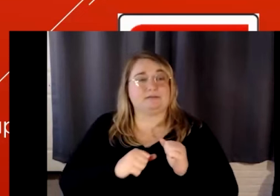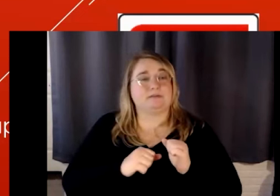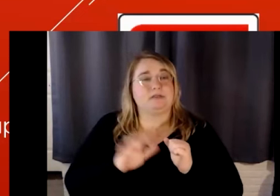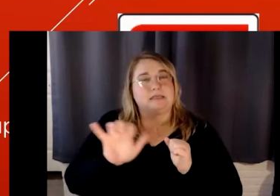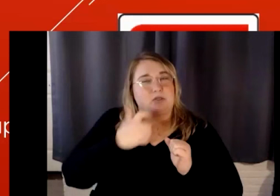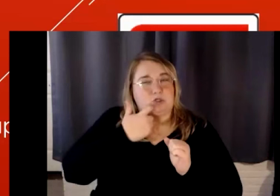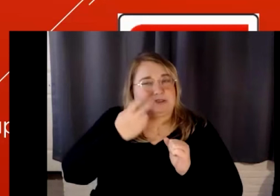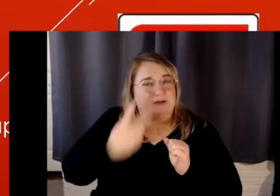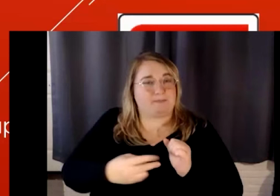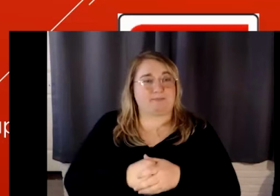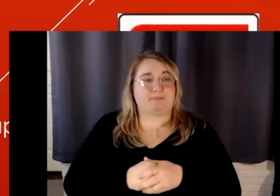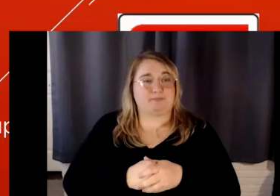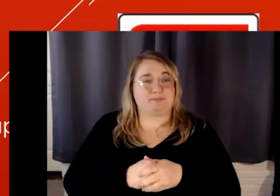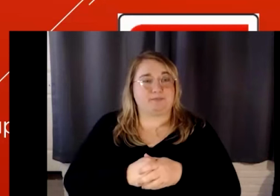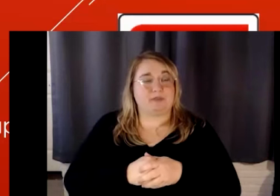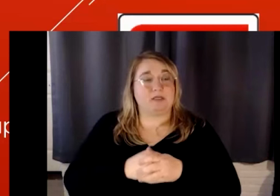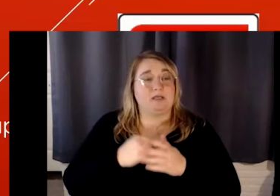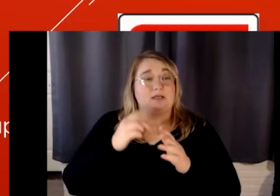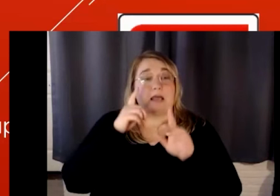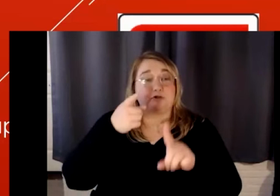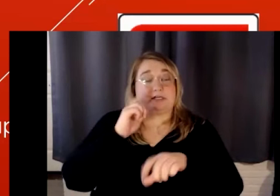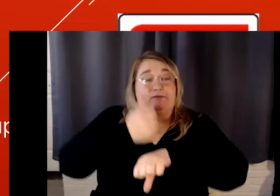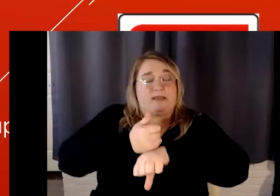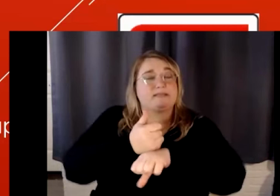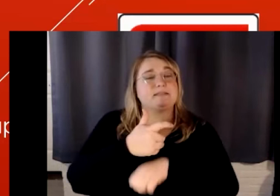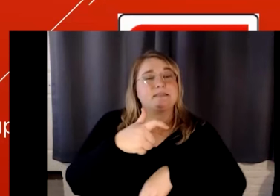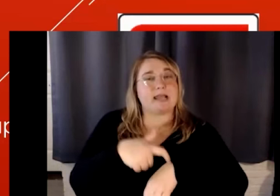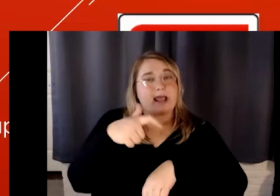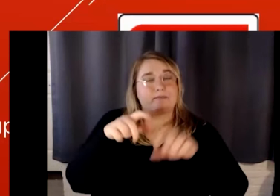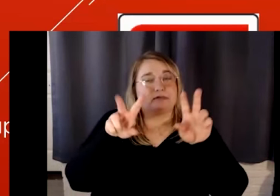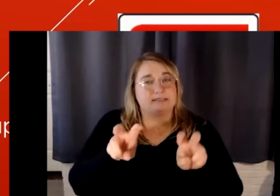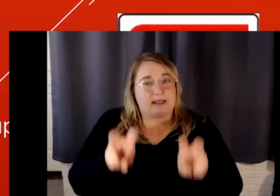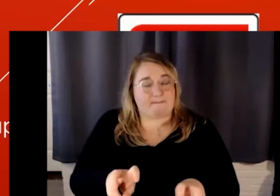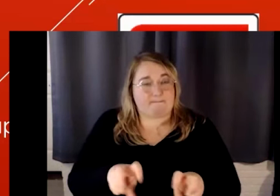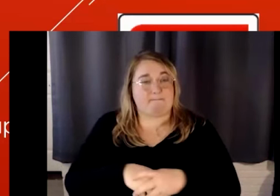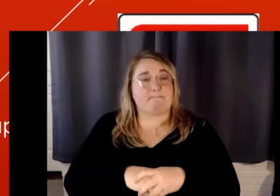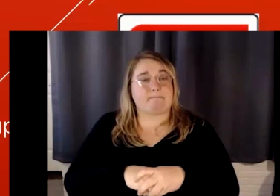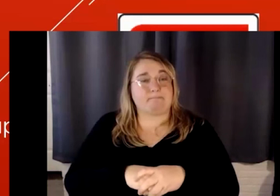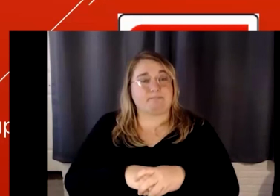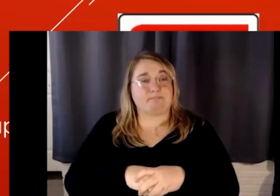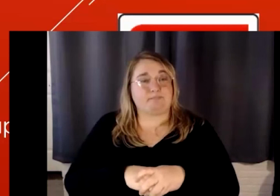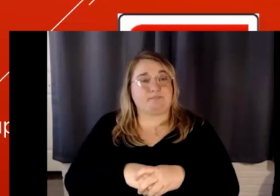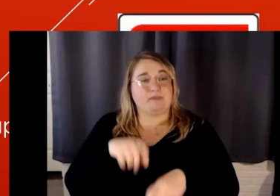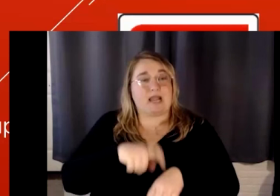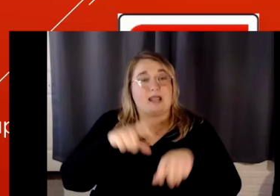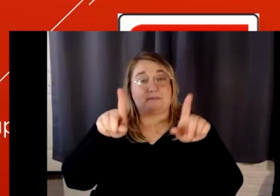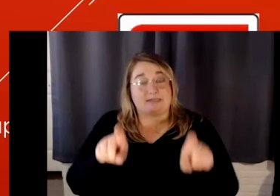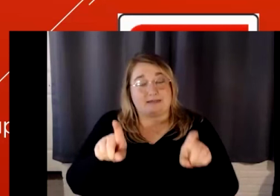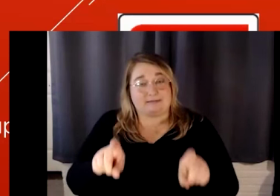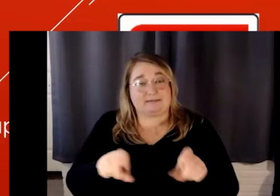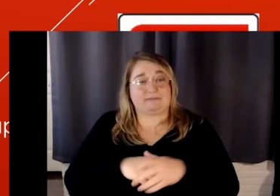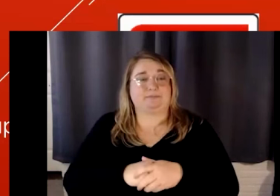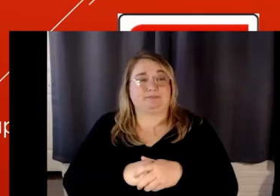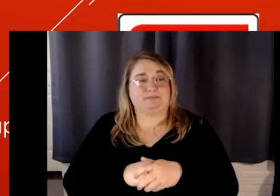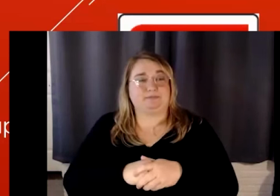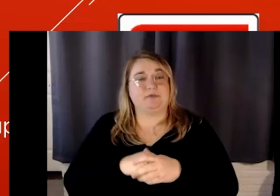tests. So WGU also has a process where you can do a pre-test. You can go in when you first start the class and you